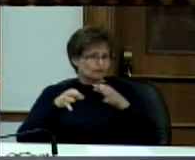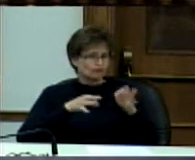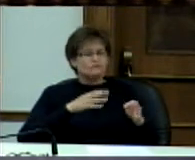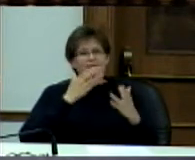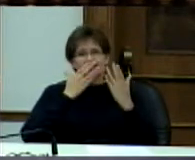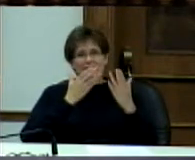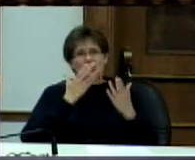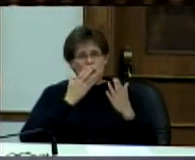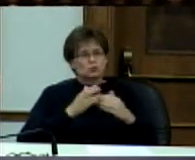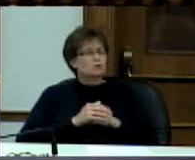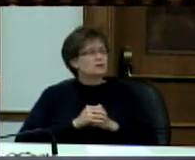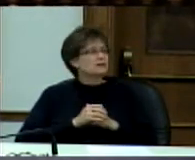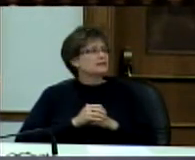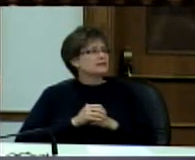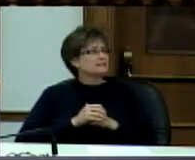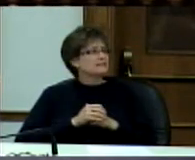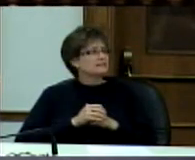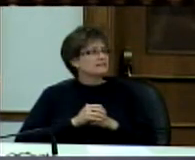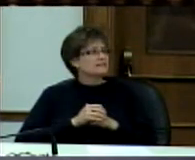so thank you for that.